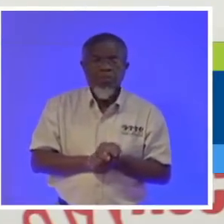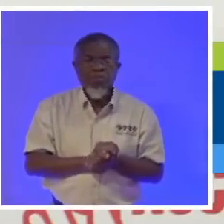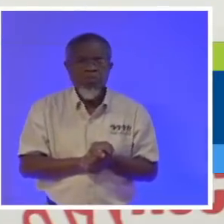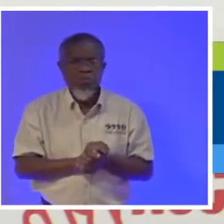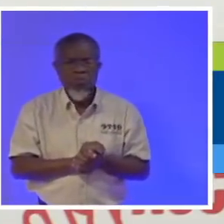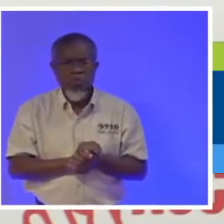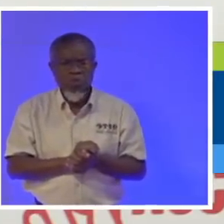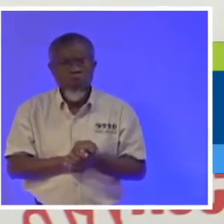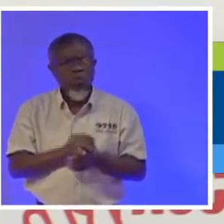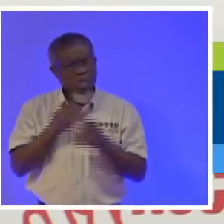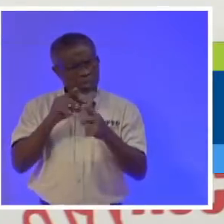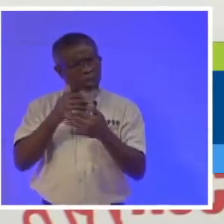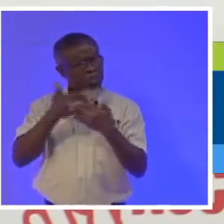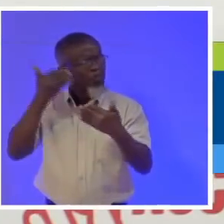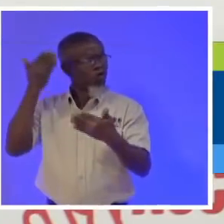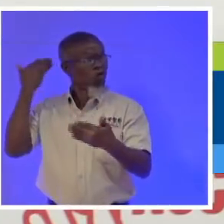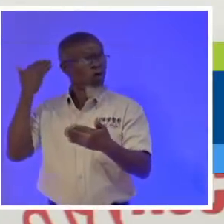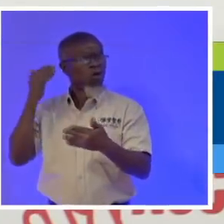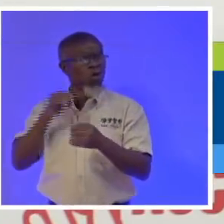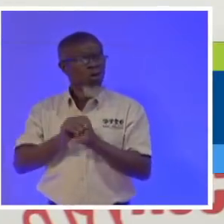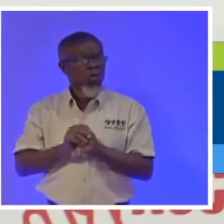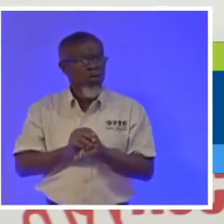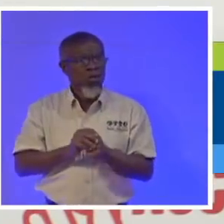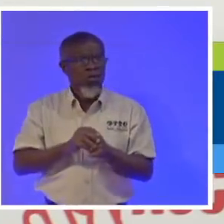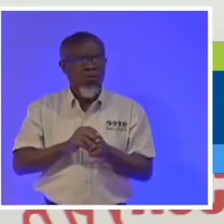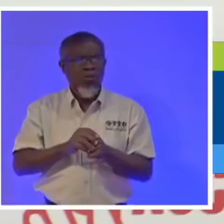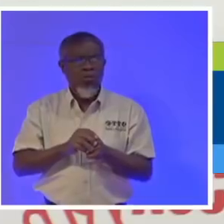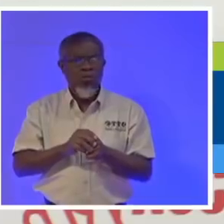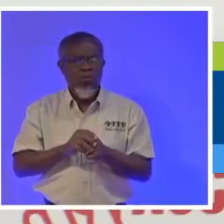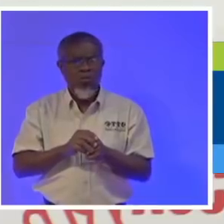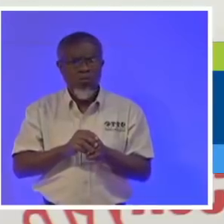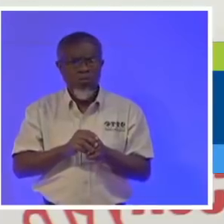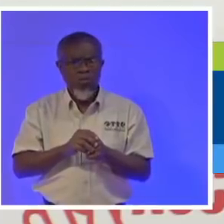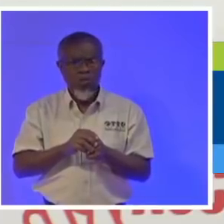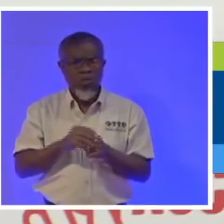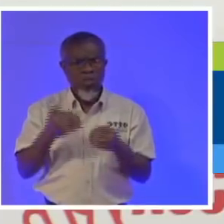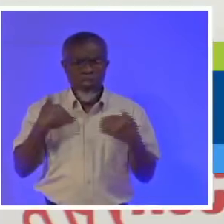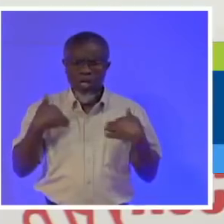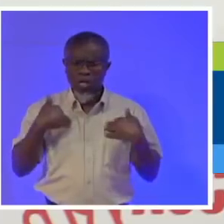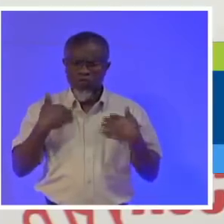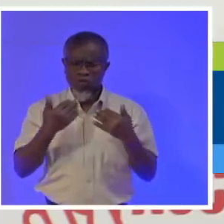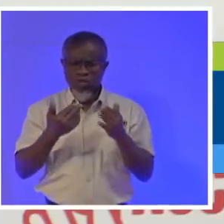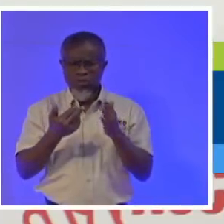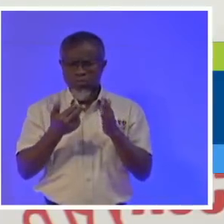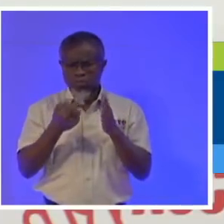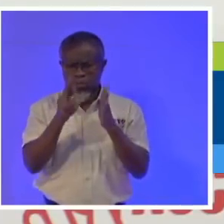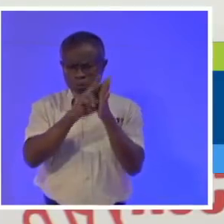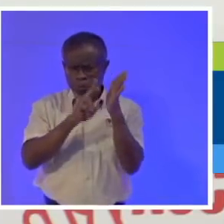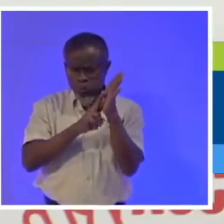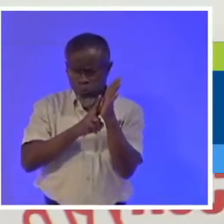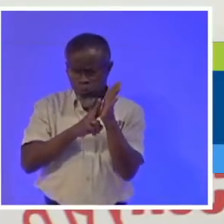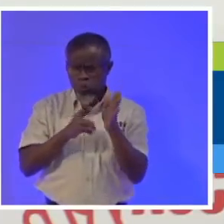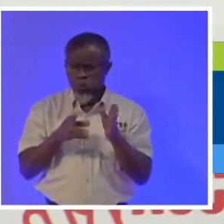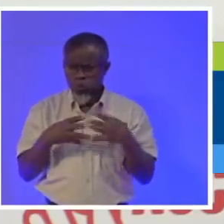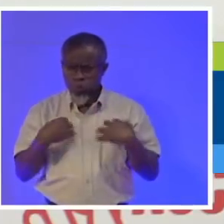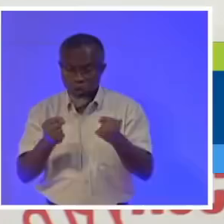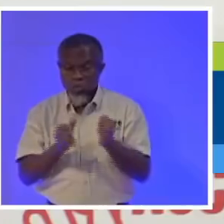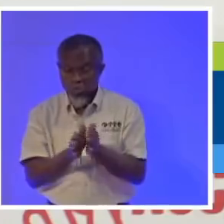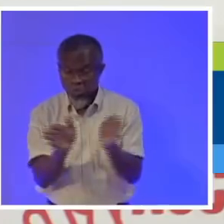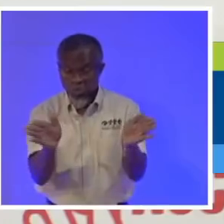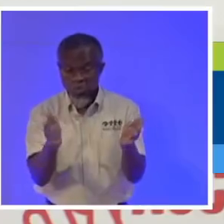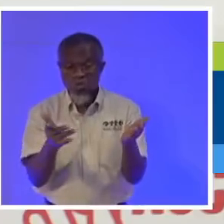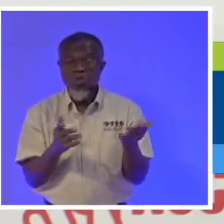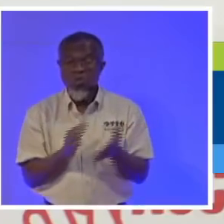pandemic with regard to the existing public health laws against what we call public expectoration or spitting on the streets.